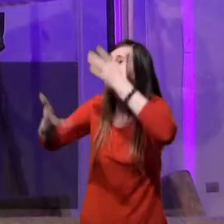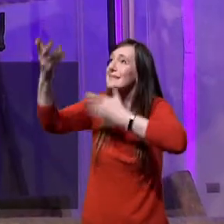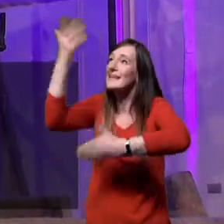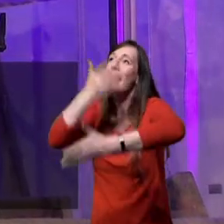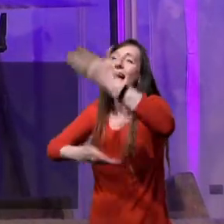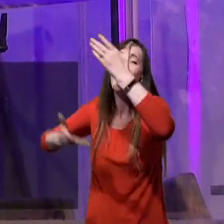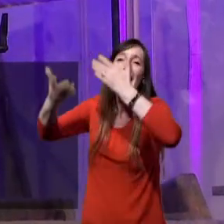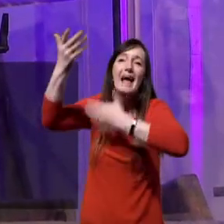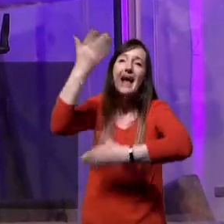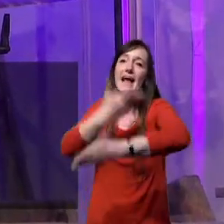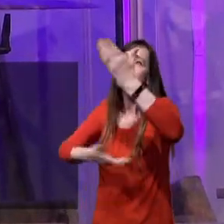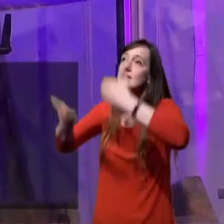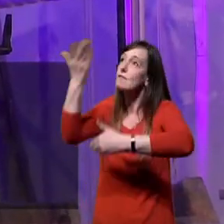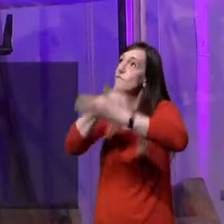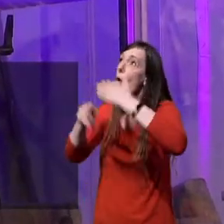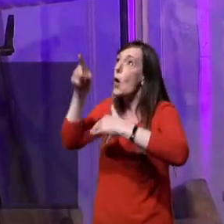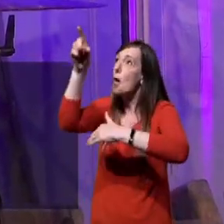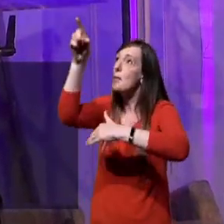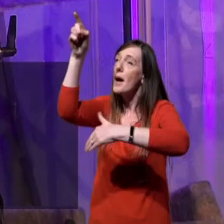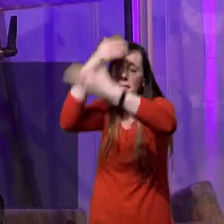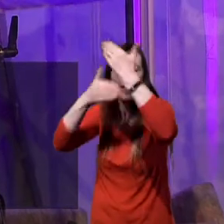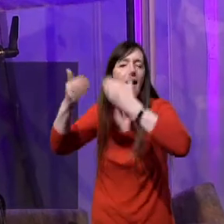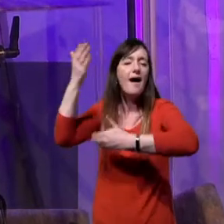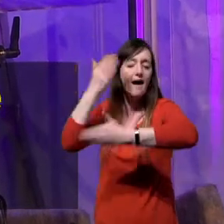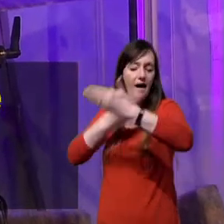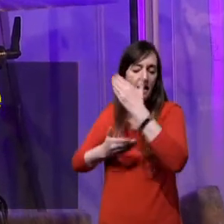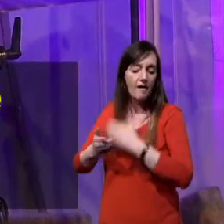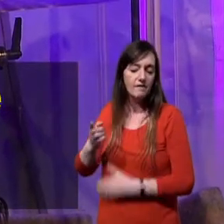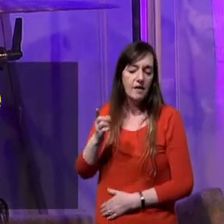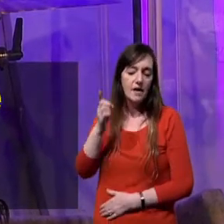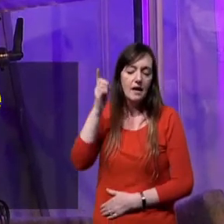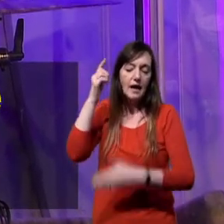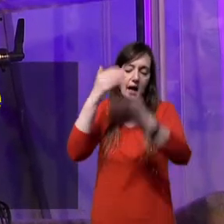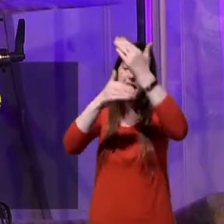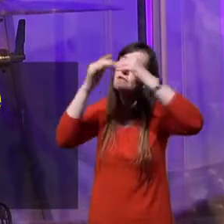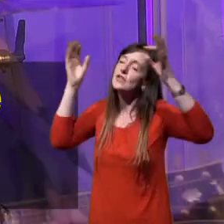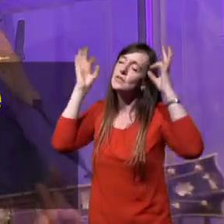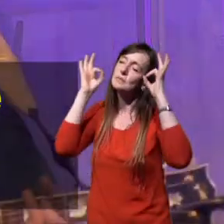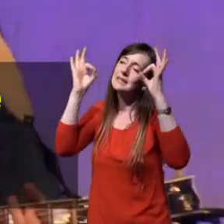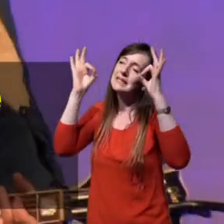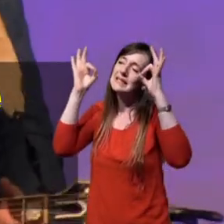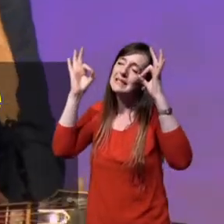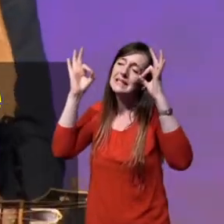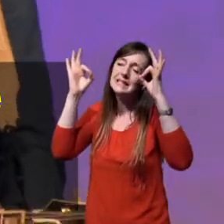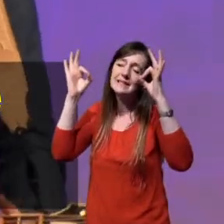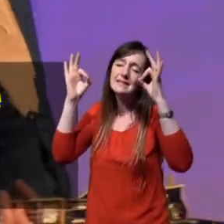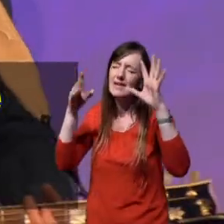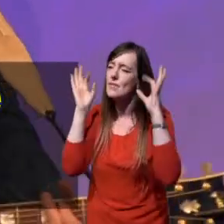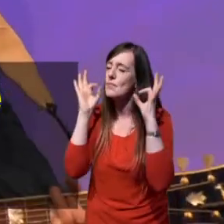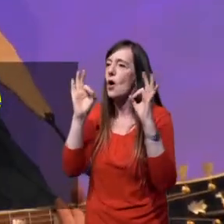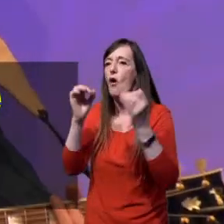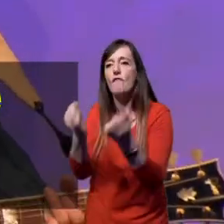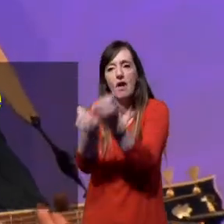poured incessant from above, and heaven's peace